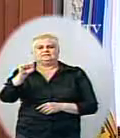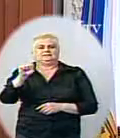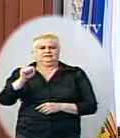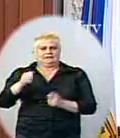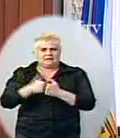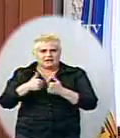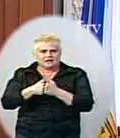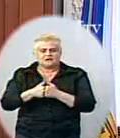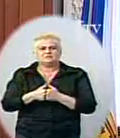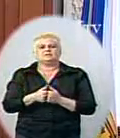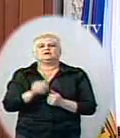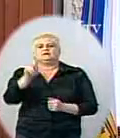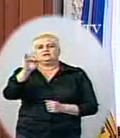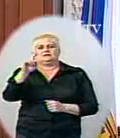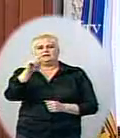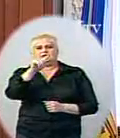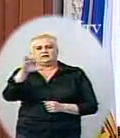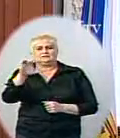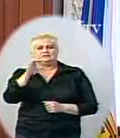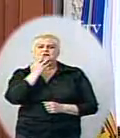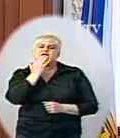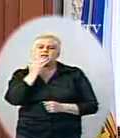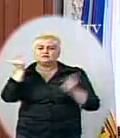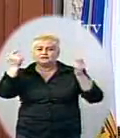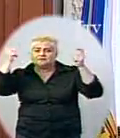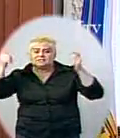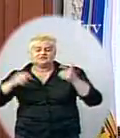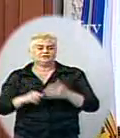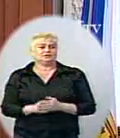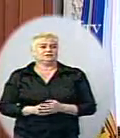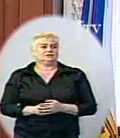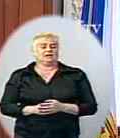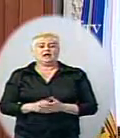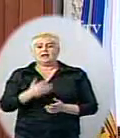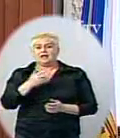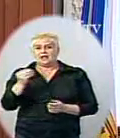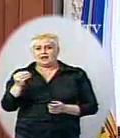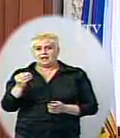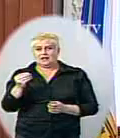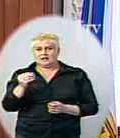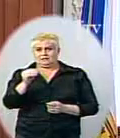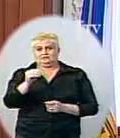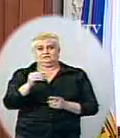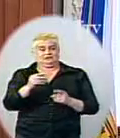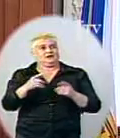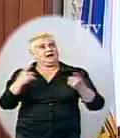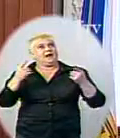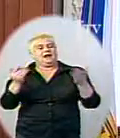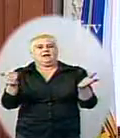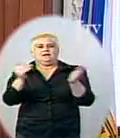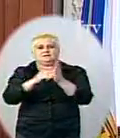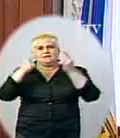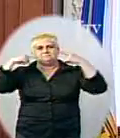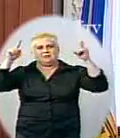Festival, and the much-anticipated relaunch of a Canadian icon, Blue Nose